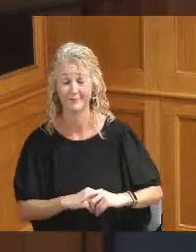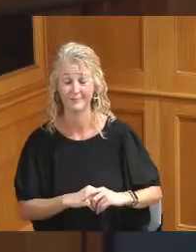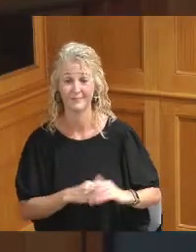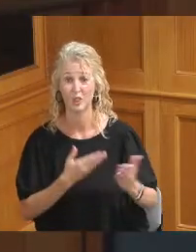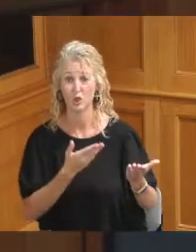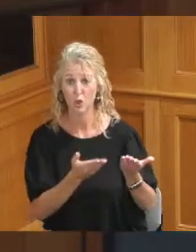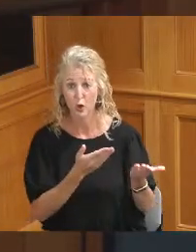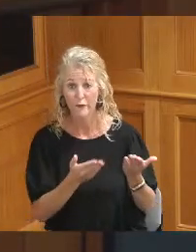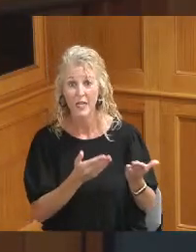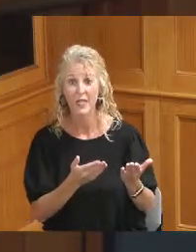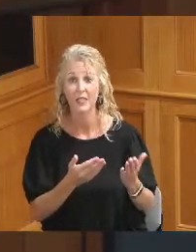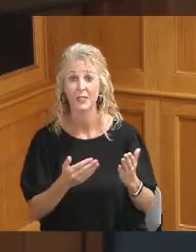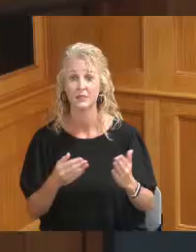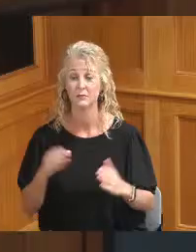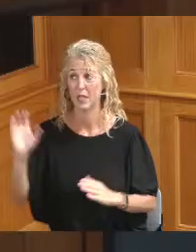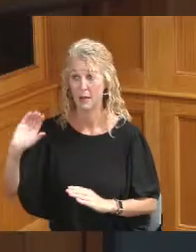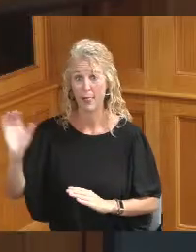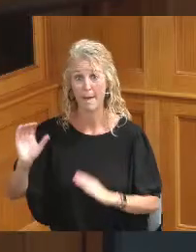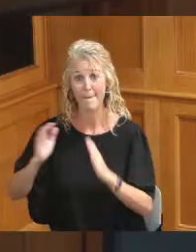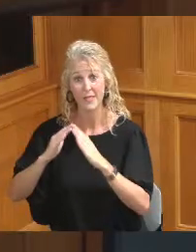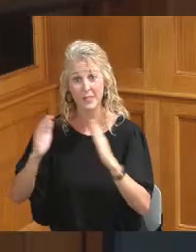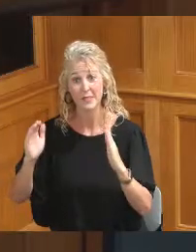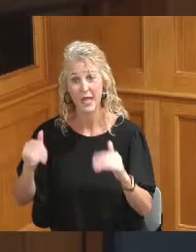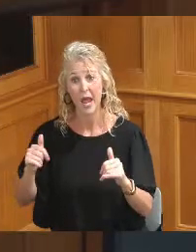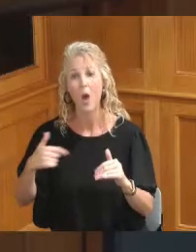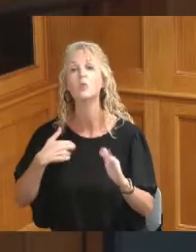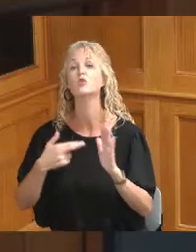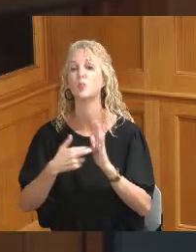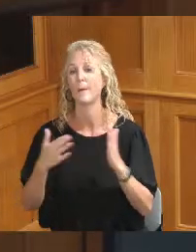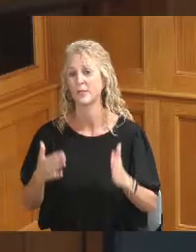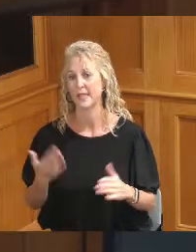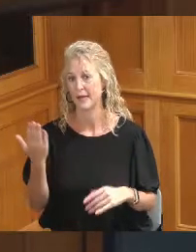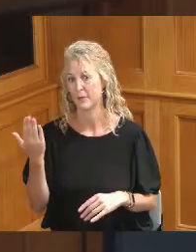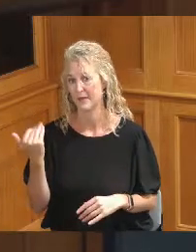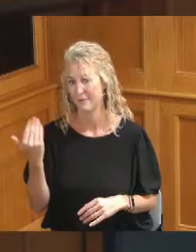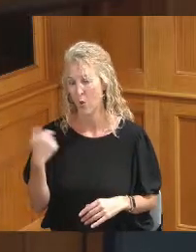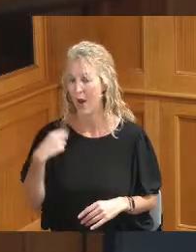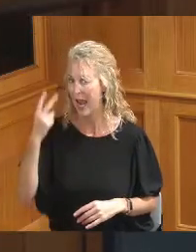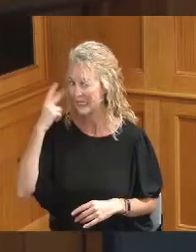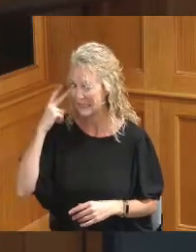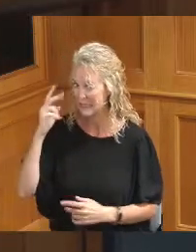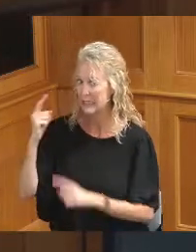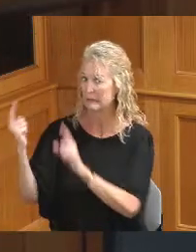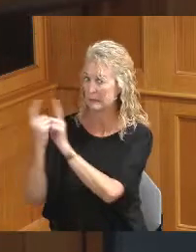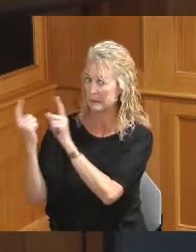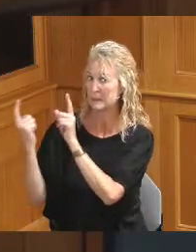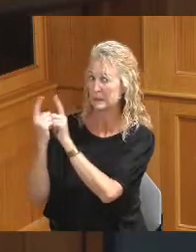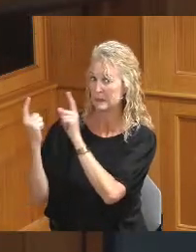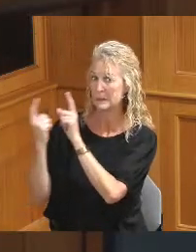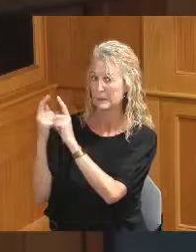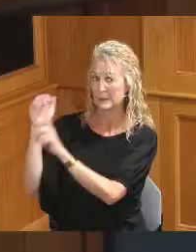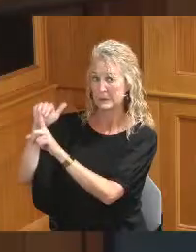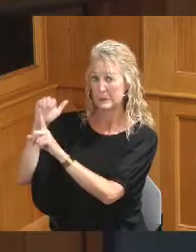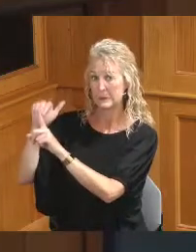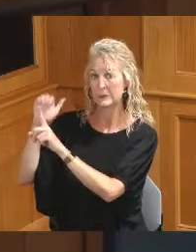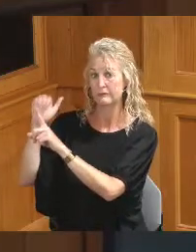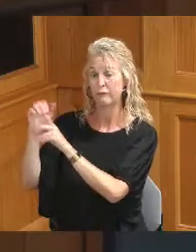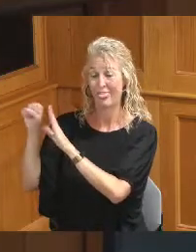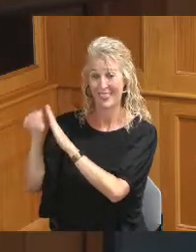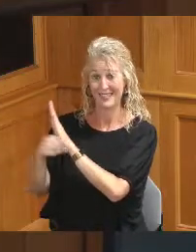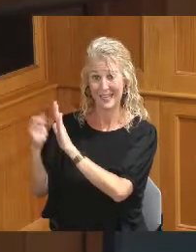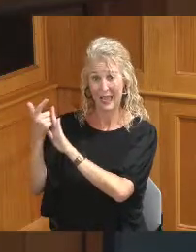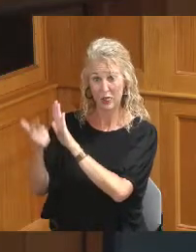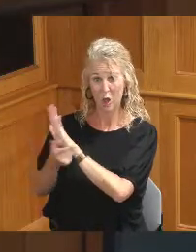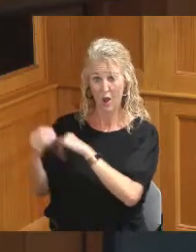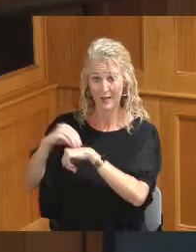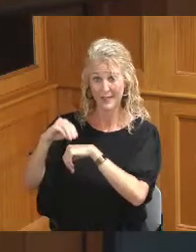Serving at the House of Representatives, state representatives, to see you go up there and advocate on the state laws that